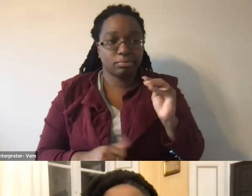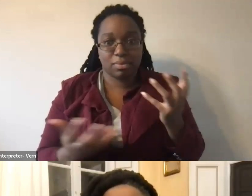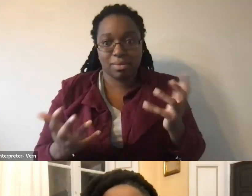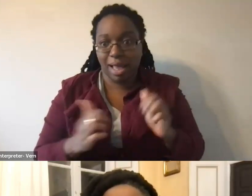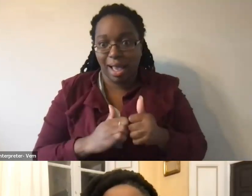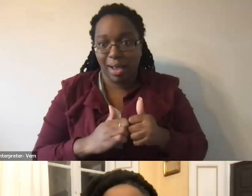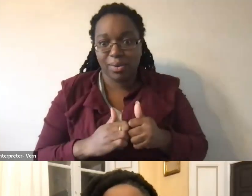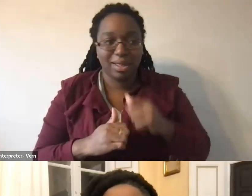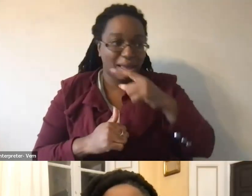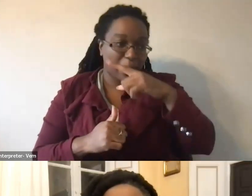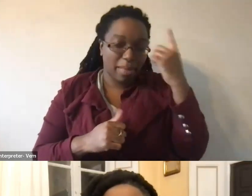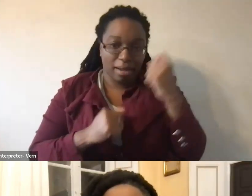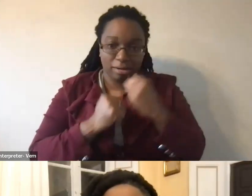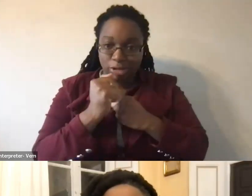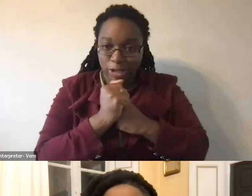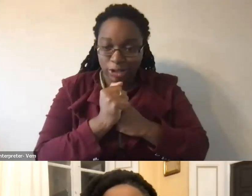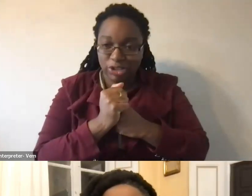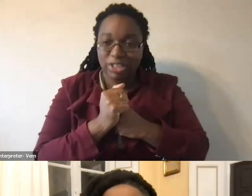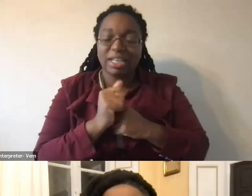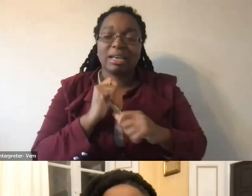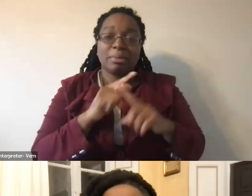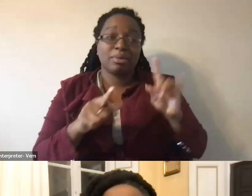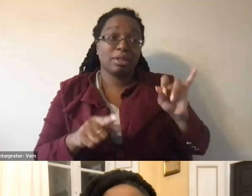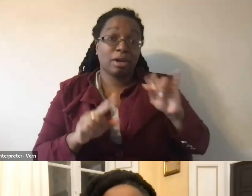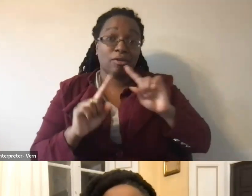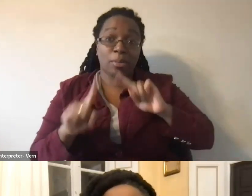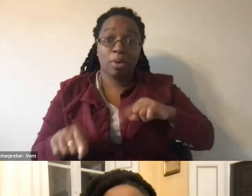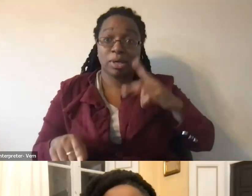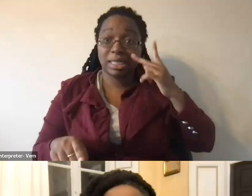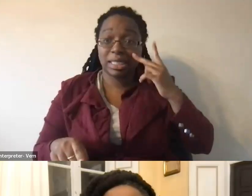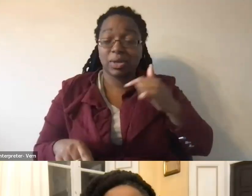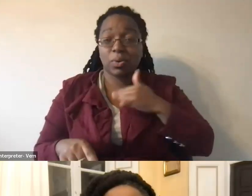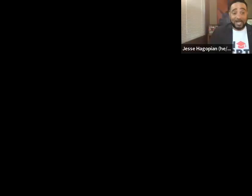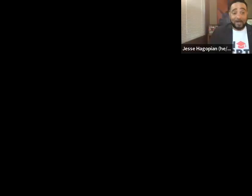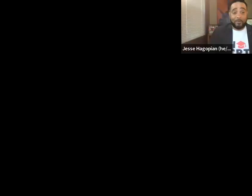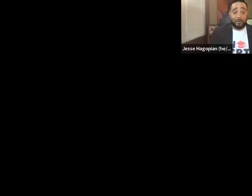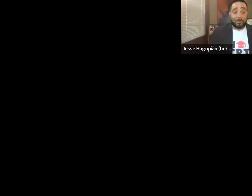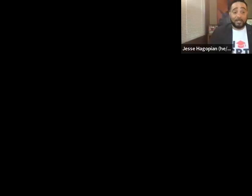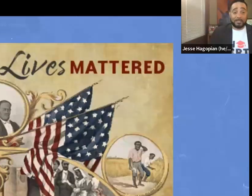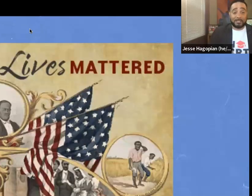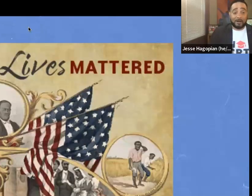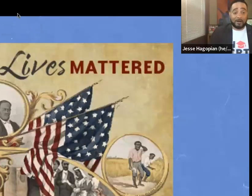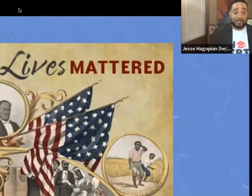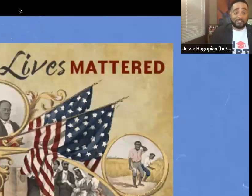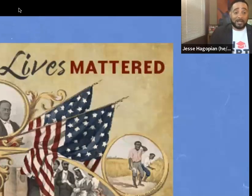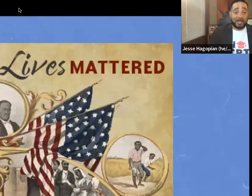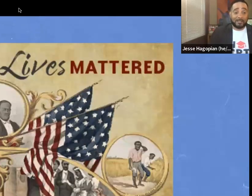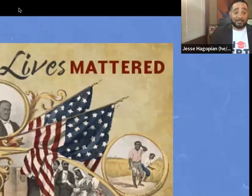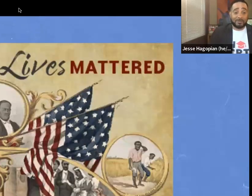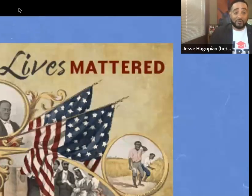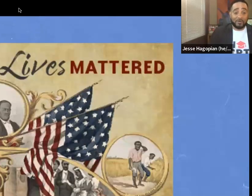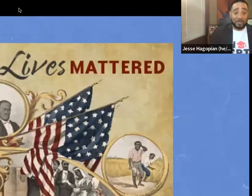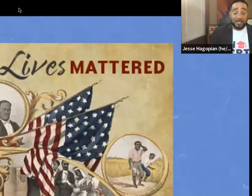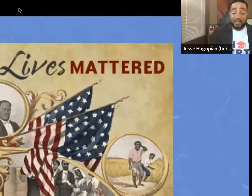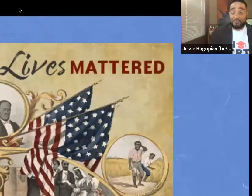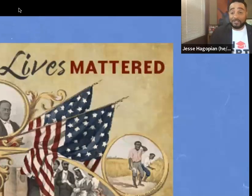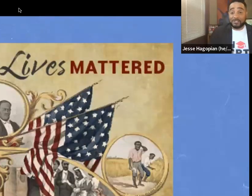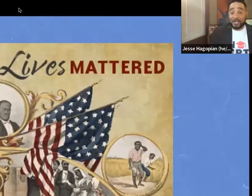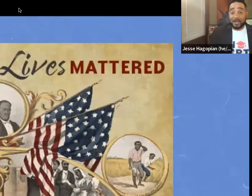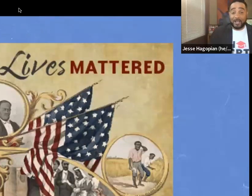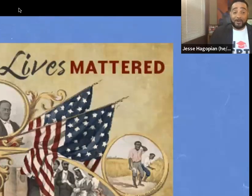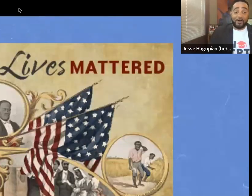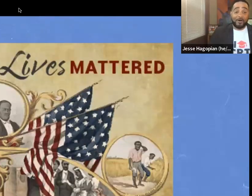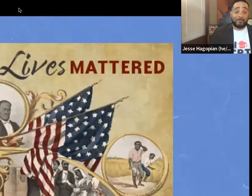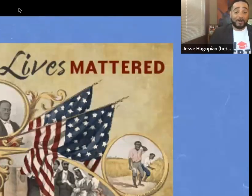the Zinn Education Project report that we released shows just how poorly this era is taught in school, if